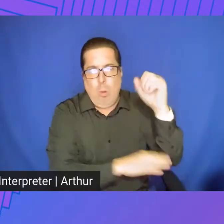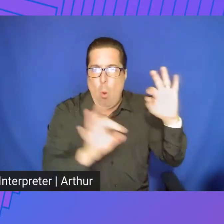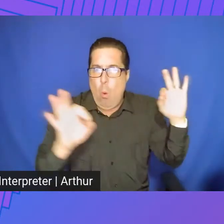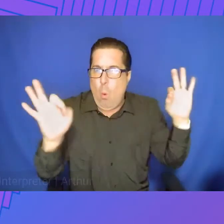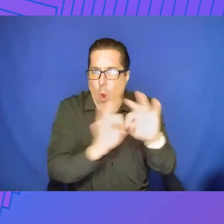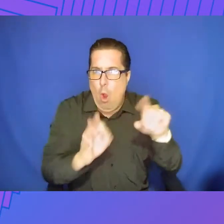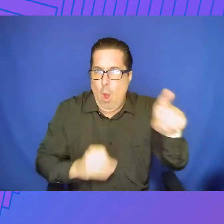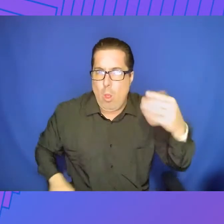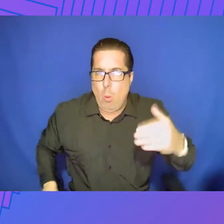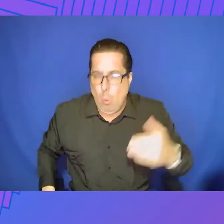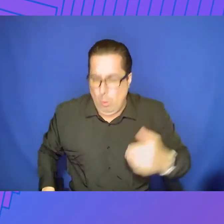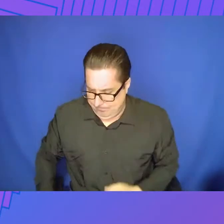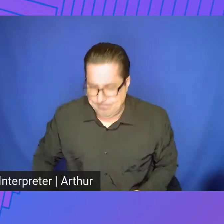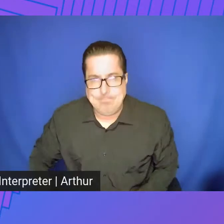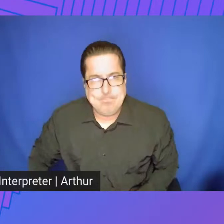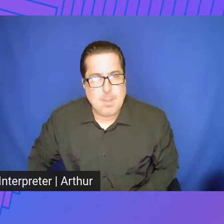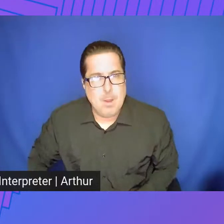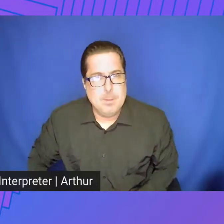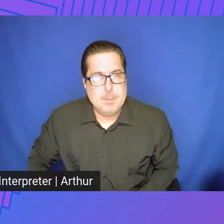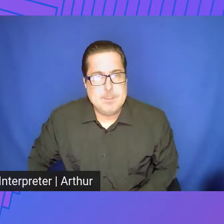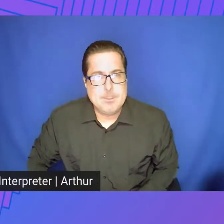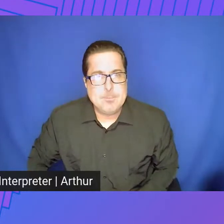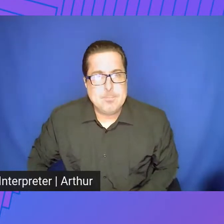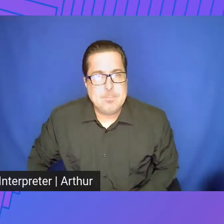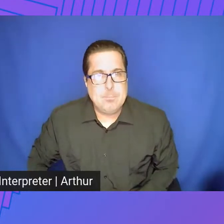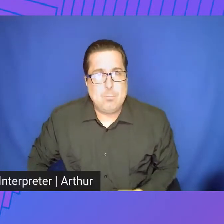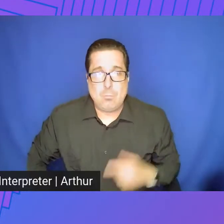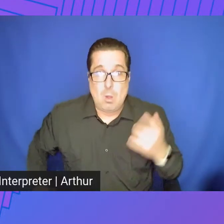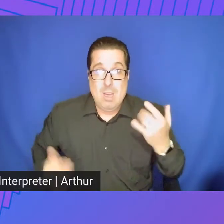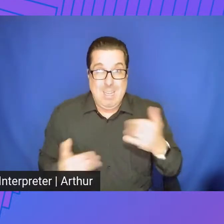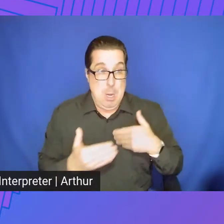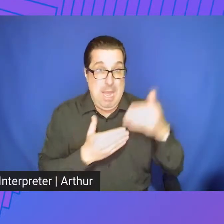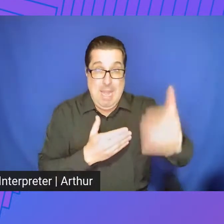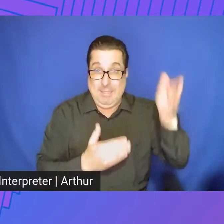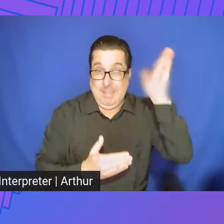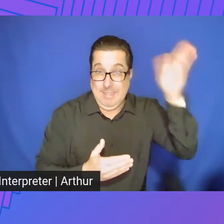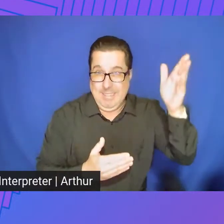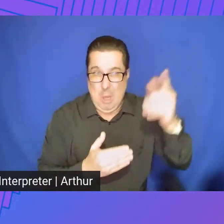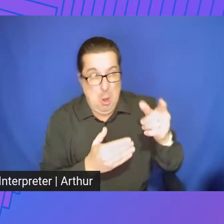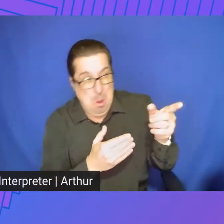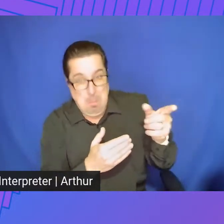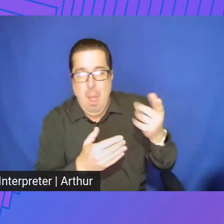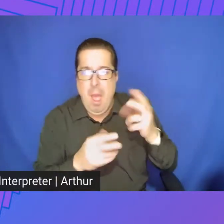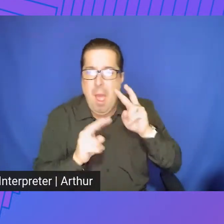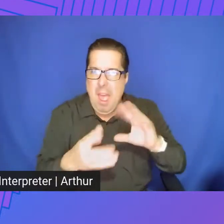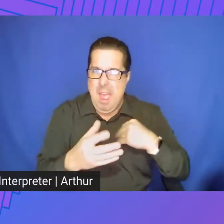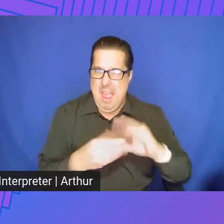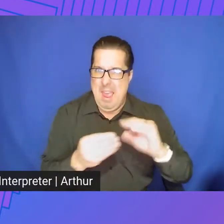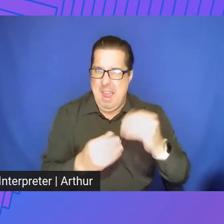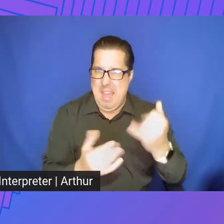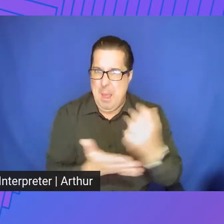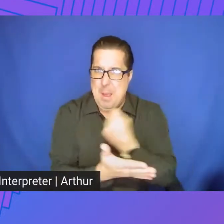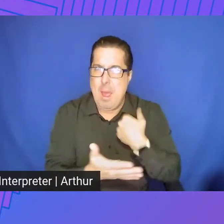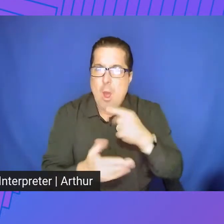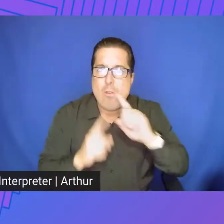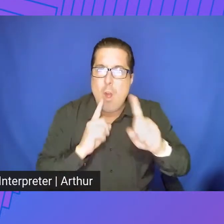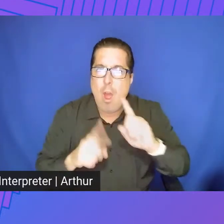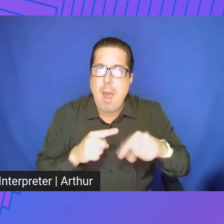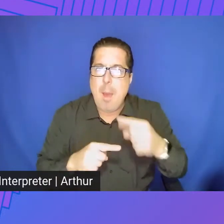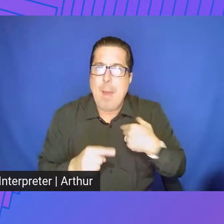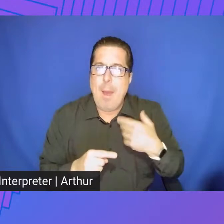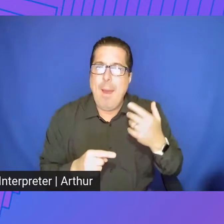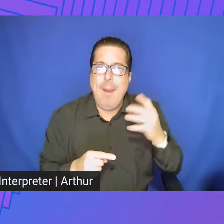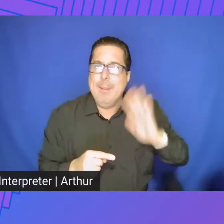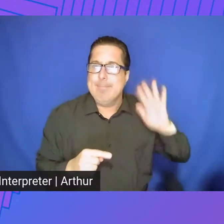about my two kids who are in their last week or so of school here, and so I'm sure may even actually